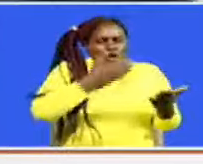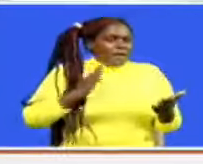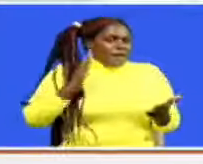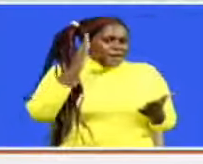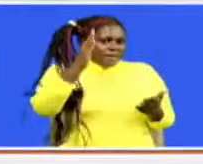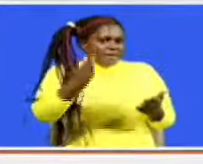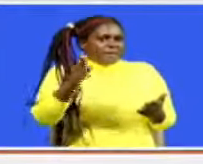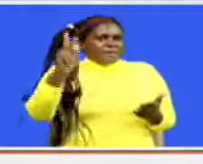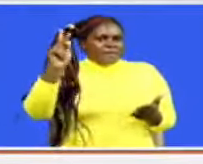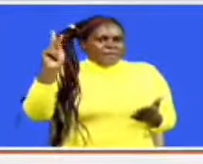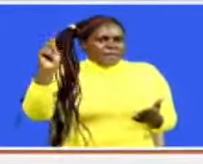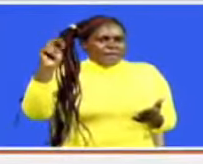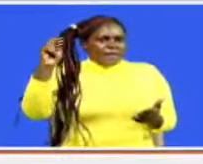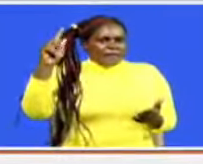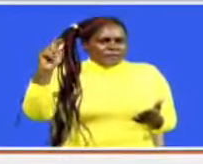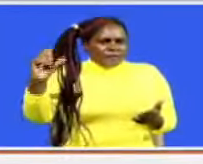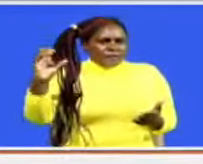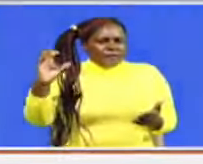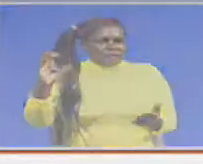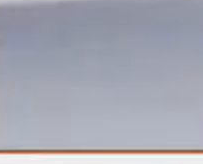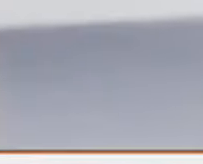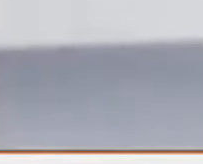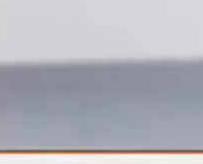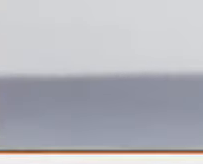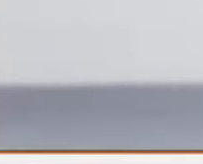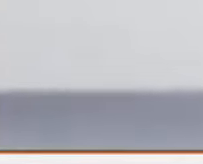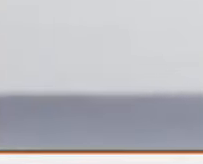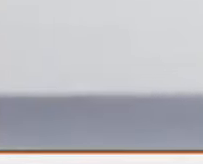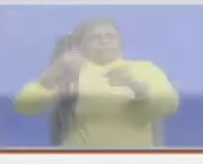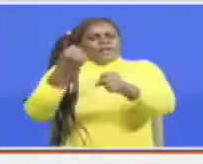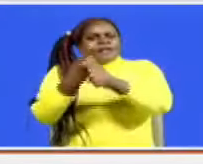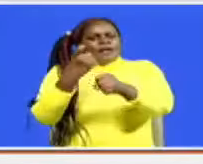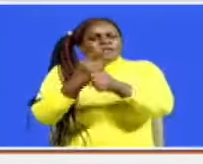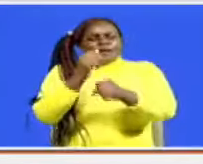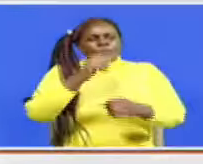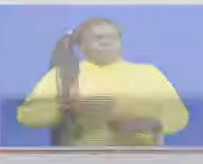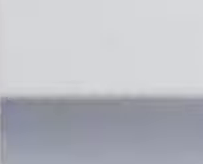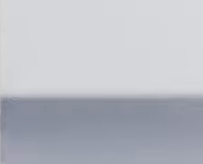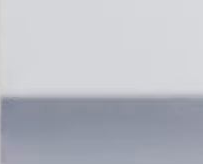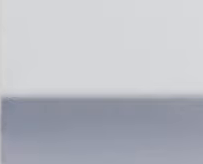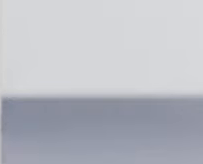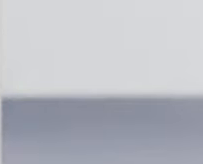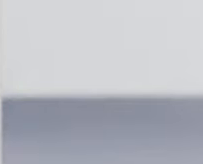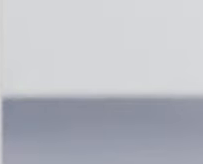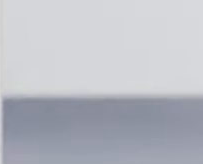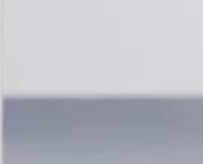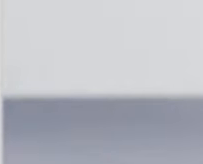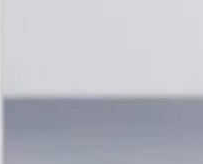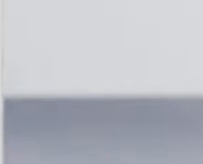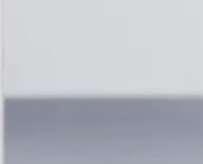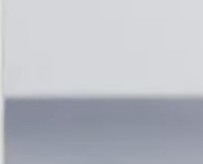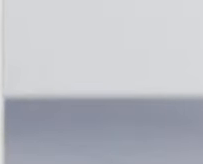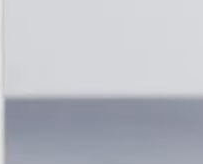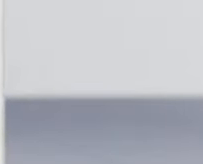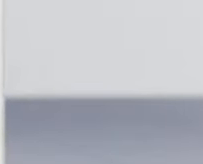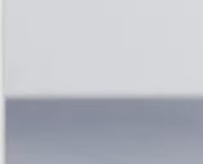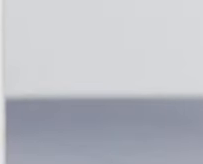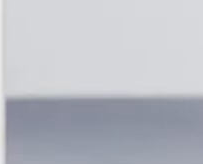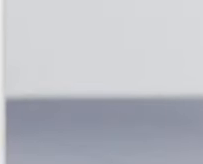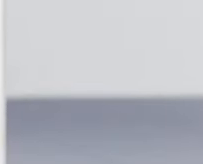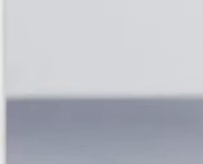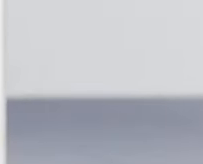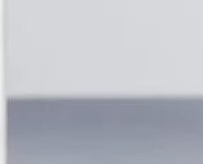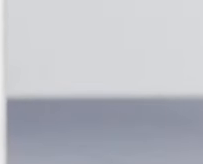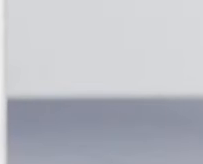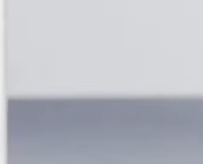directly, KNTC is reported to have contracted 11 private farms to import the oil on its behalf and